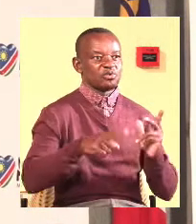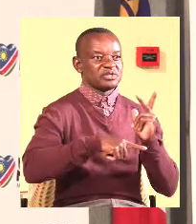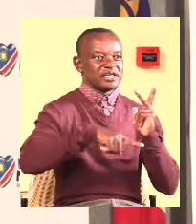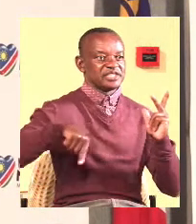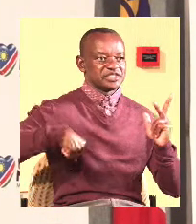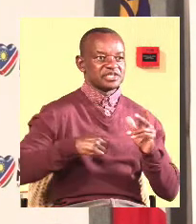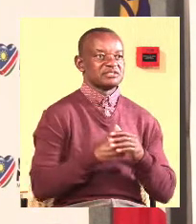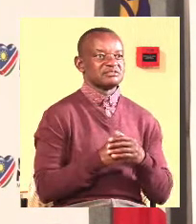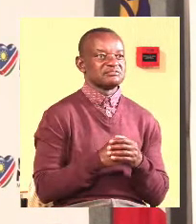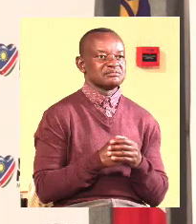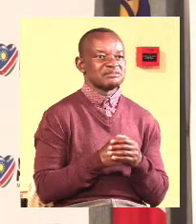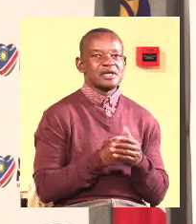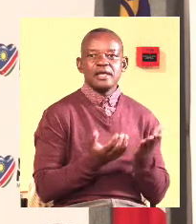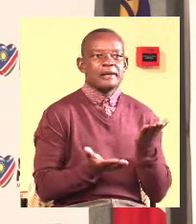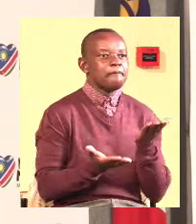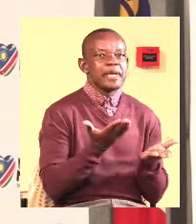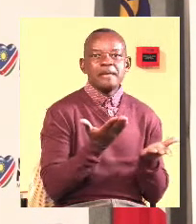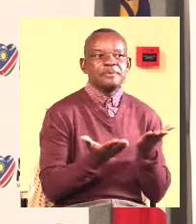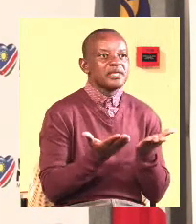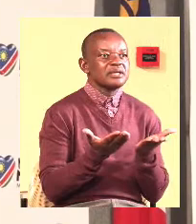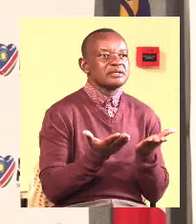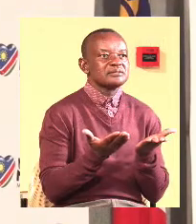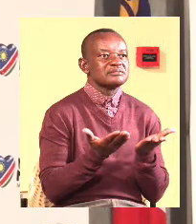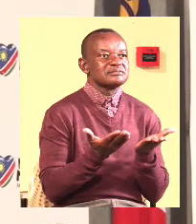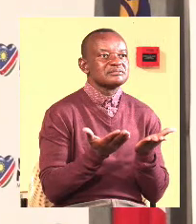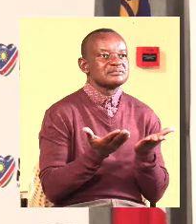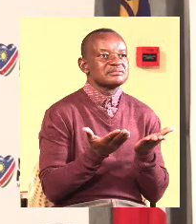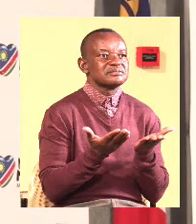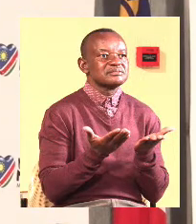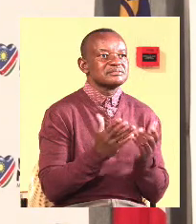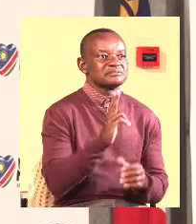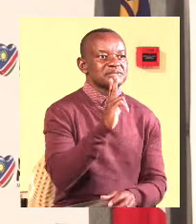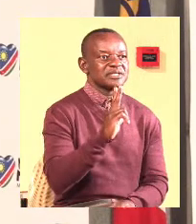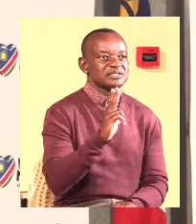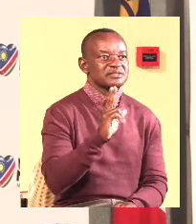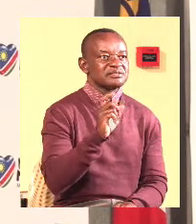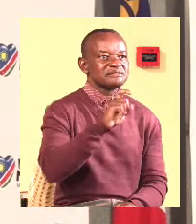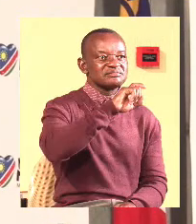Is there anyone else? Okay, this will be our last question.